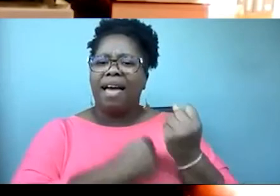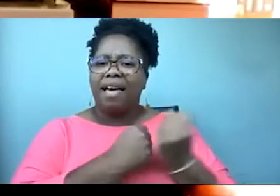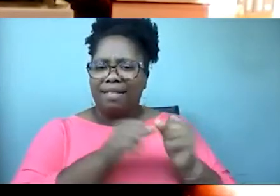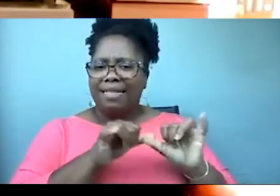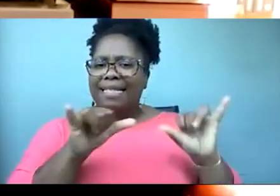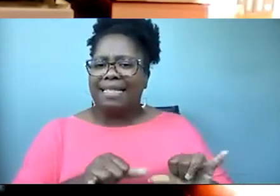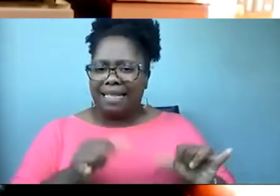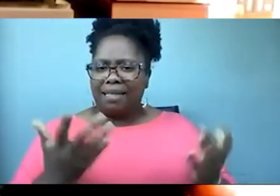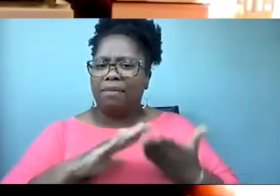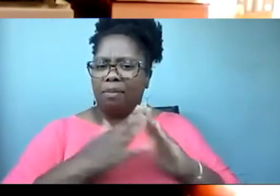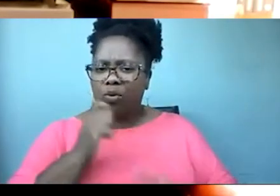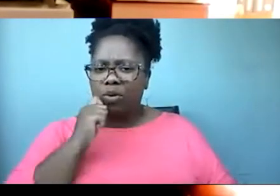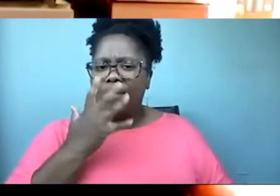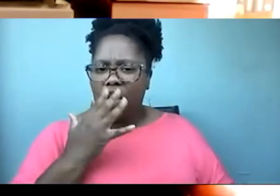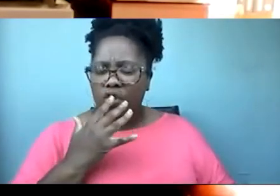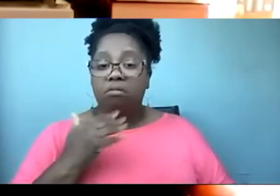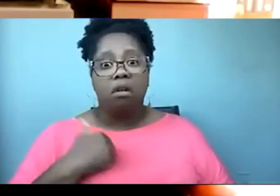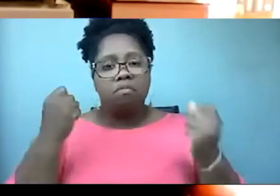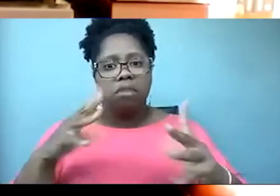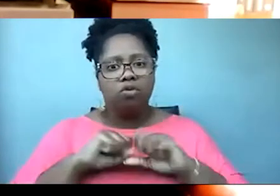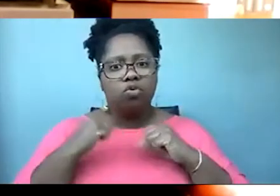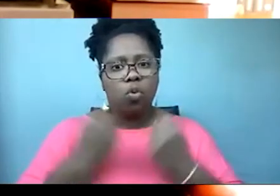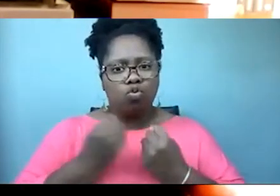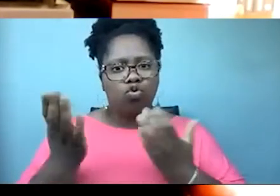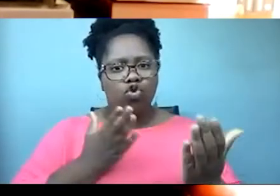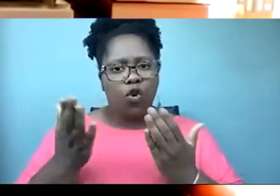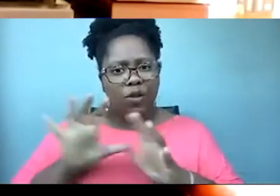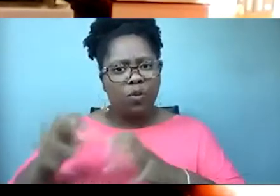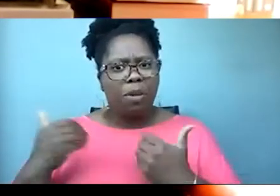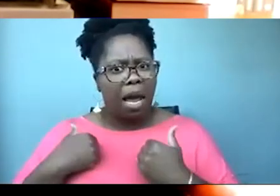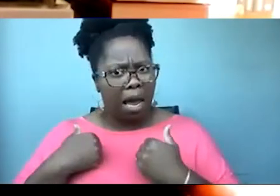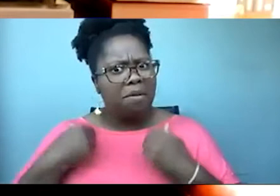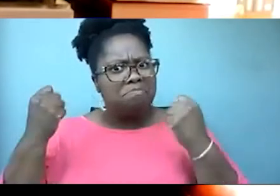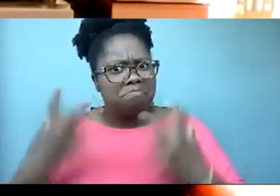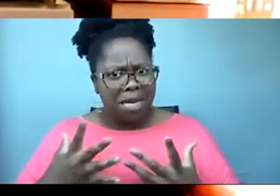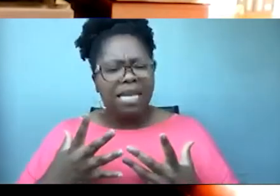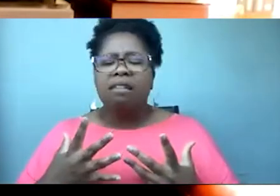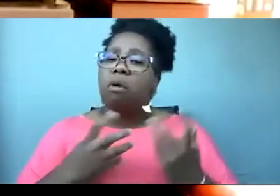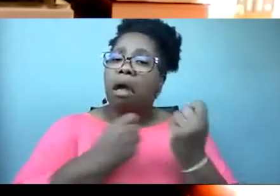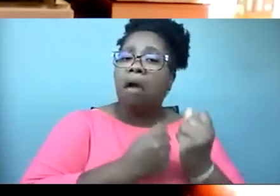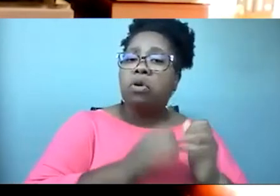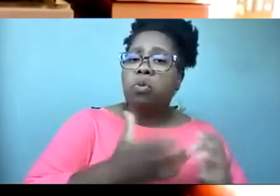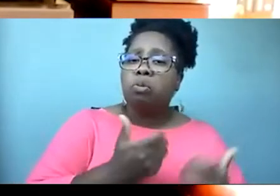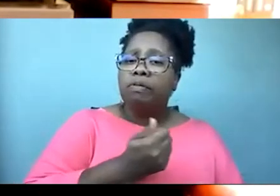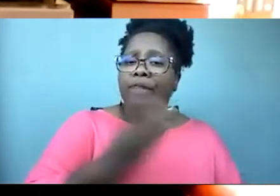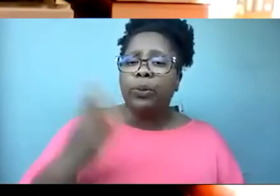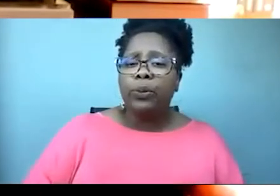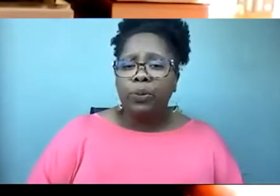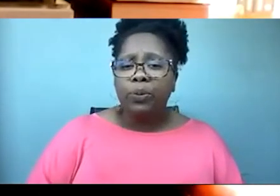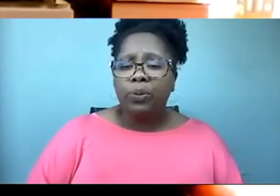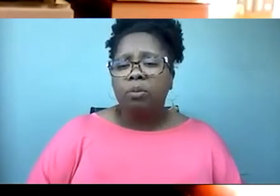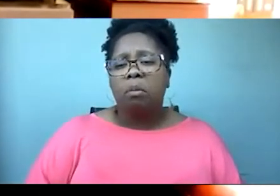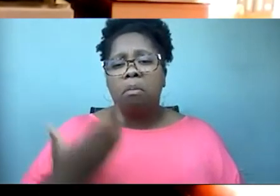most part. Maybe there's a tenant group, or maybe there used to be an AIDS group.